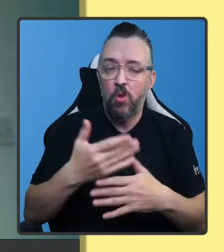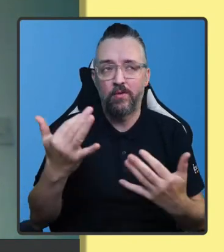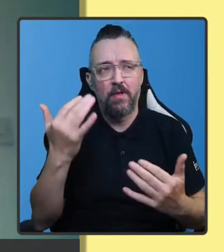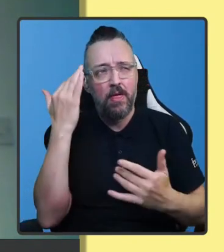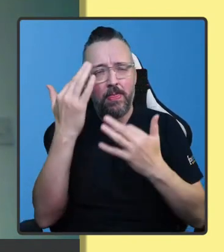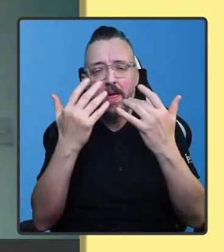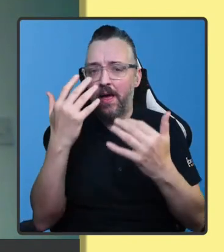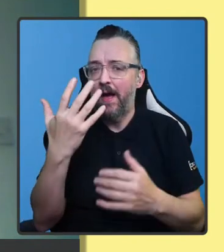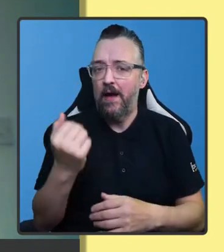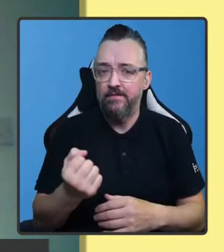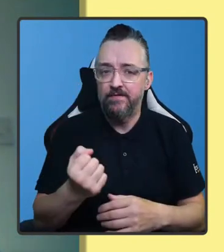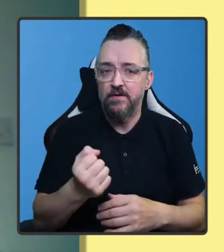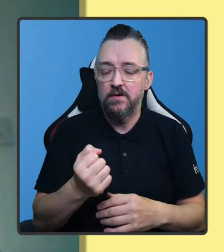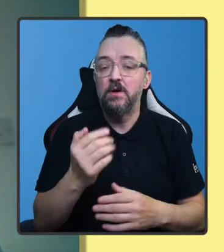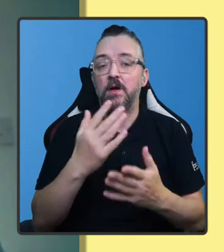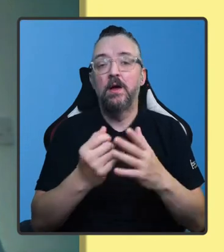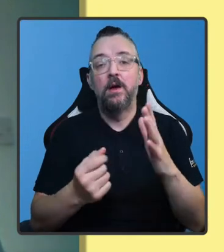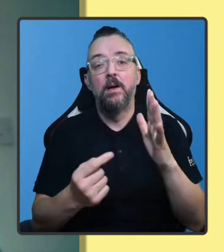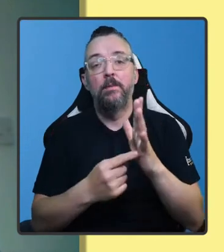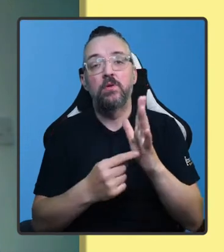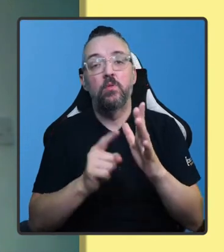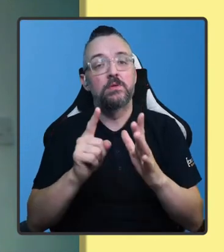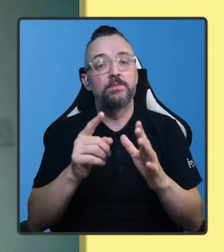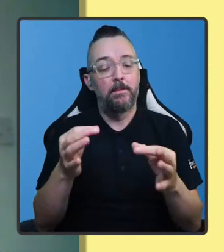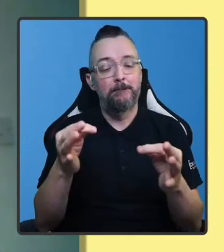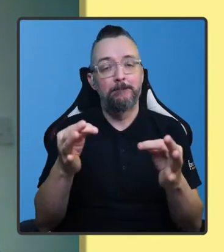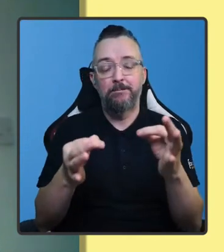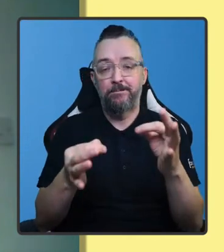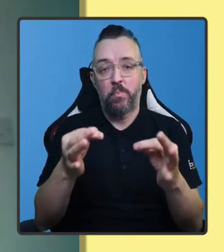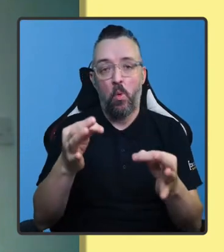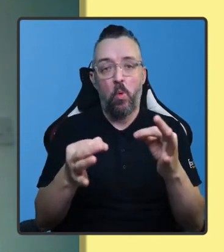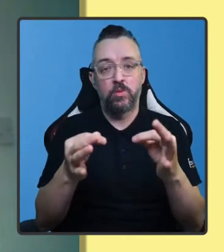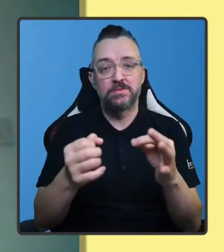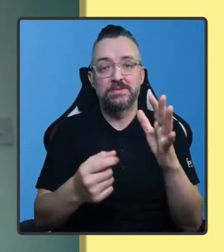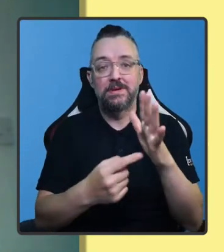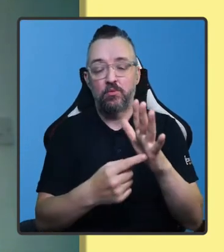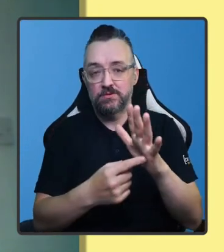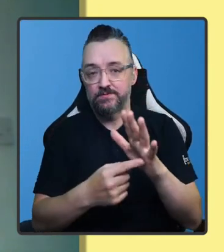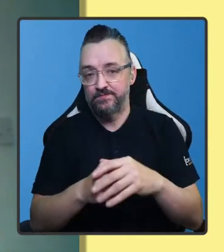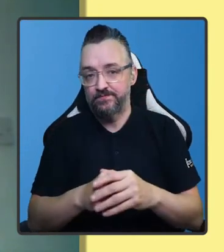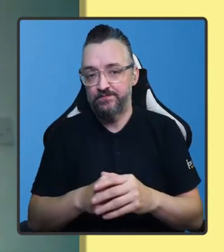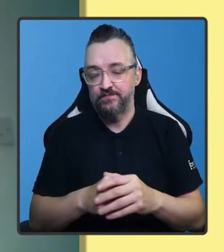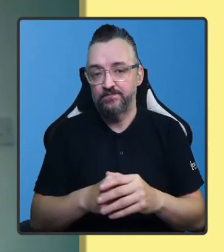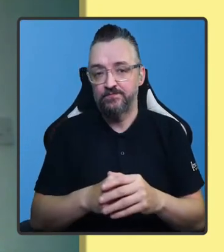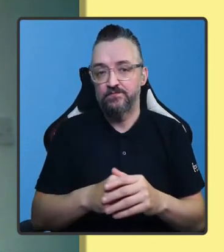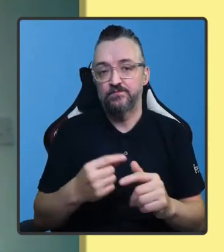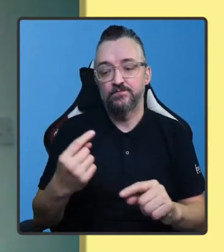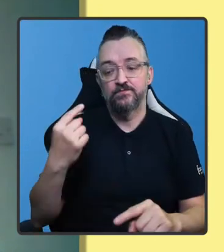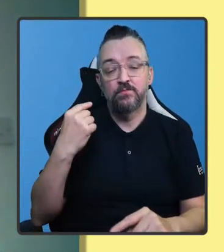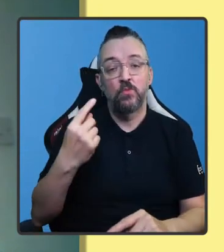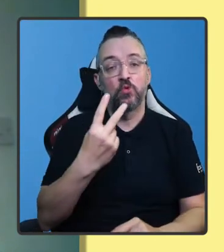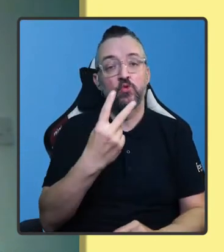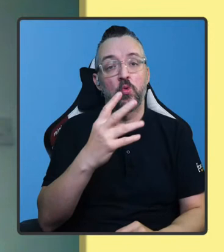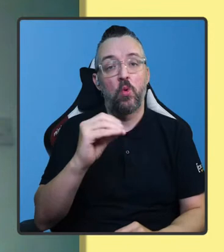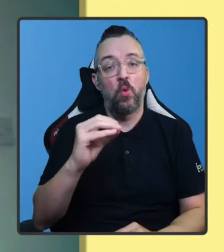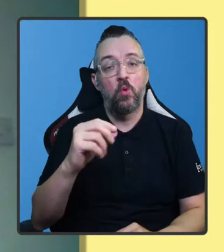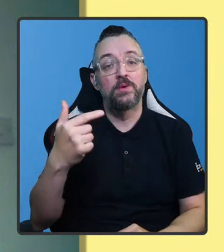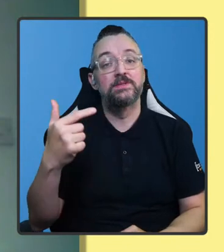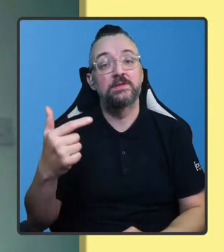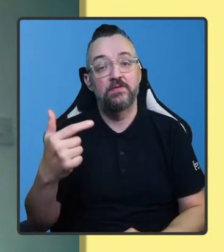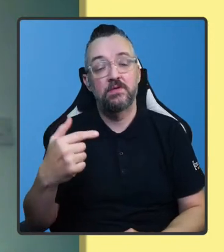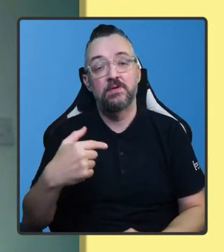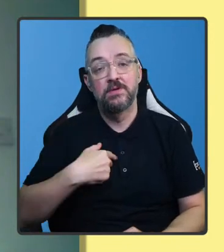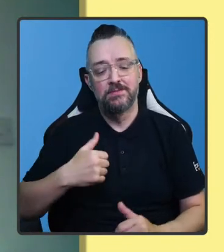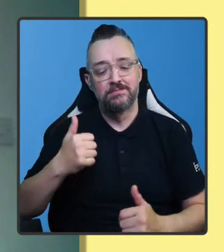is very important for the politics that we espouse. In 2007, I had the great privilege to be